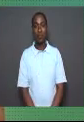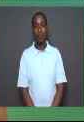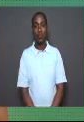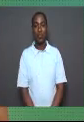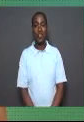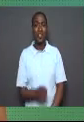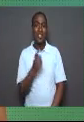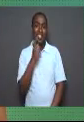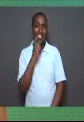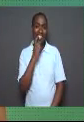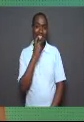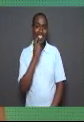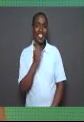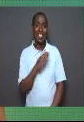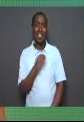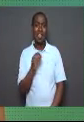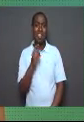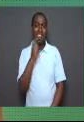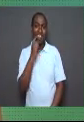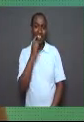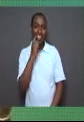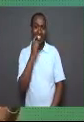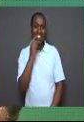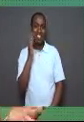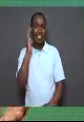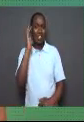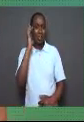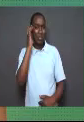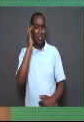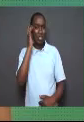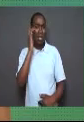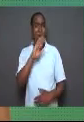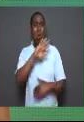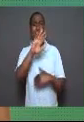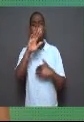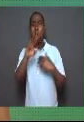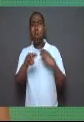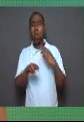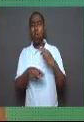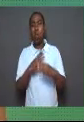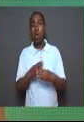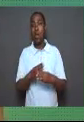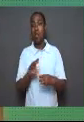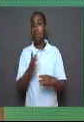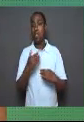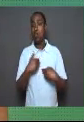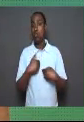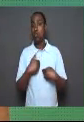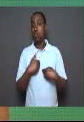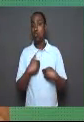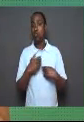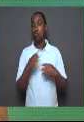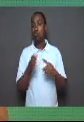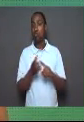Tooth and gum disease affect people all over the world. They cause